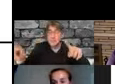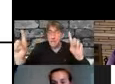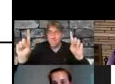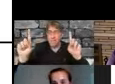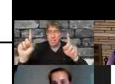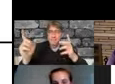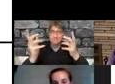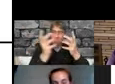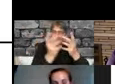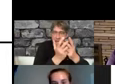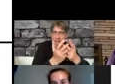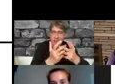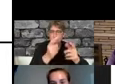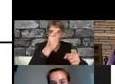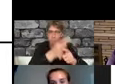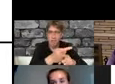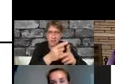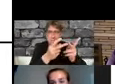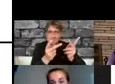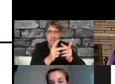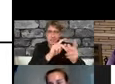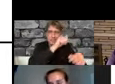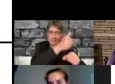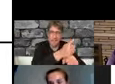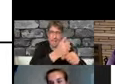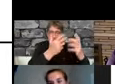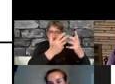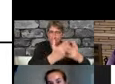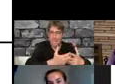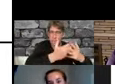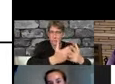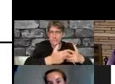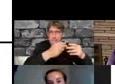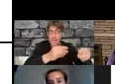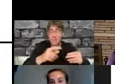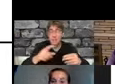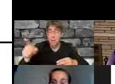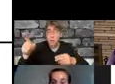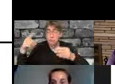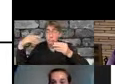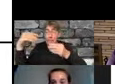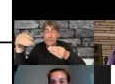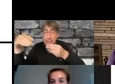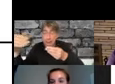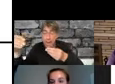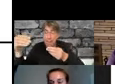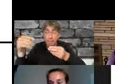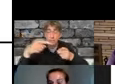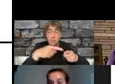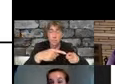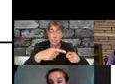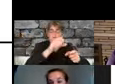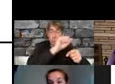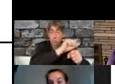vending machine sites. So we're prepared to move locations from the retail work stream to the fare vending machine work stream if they